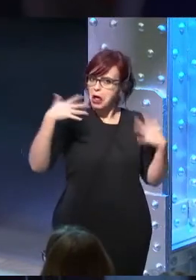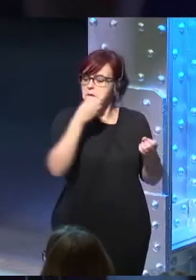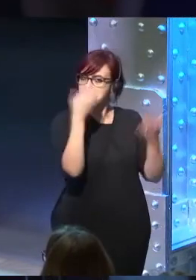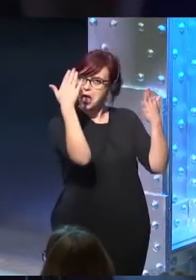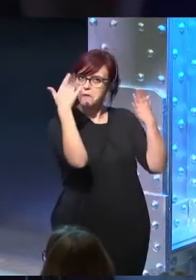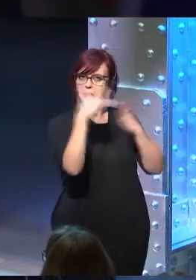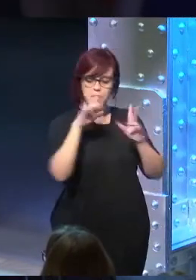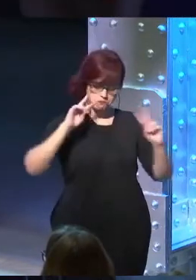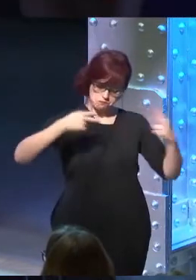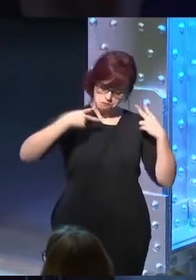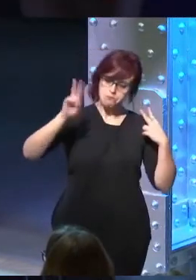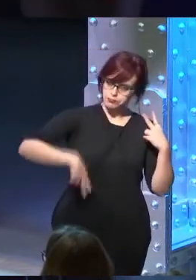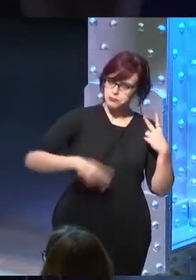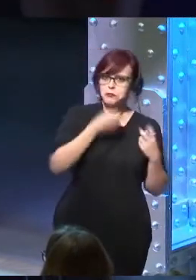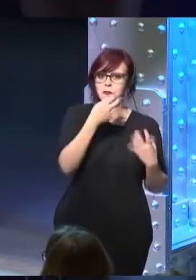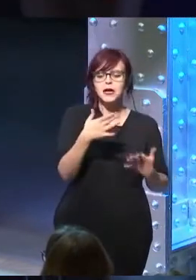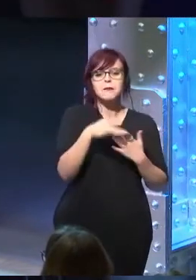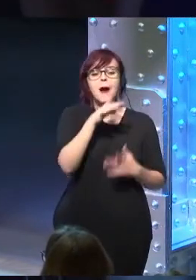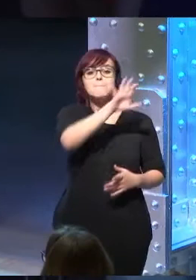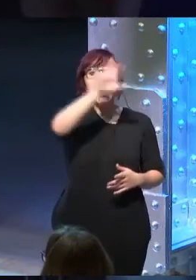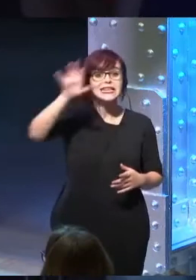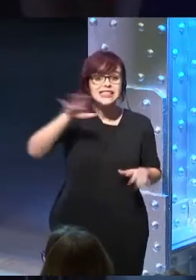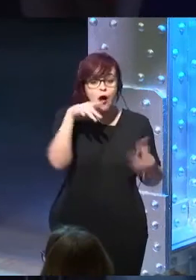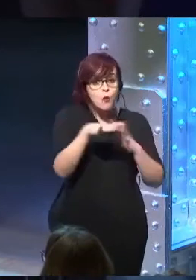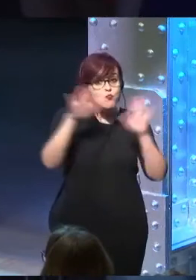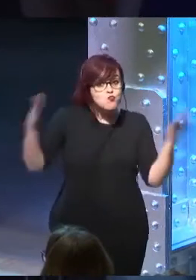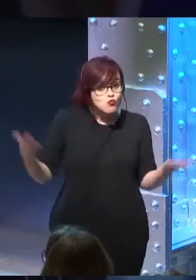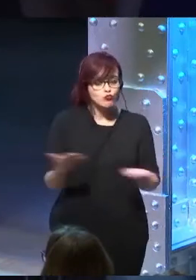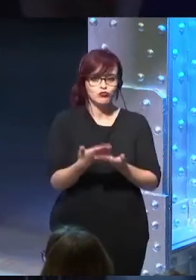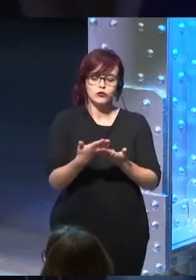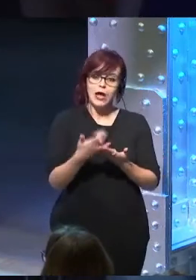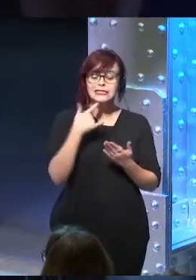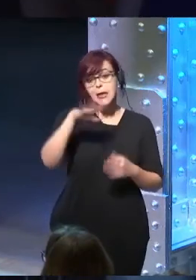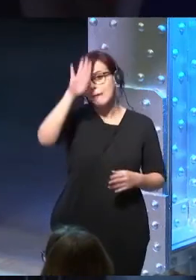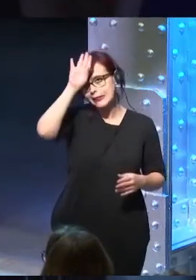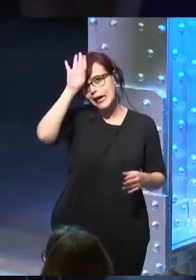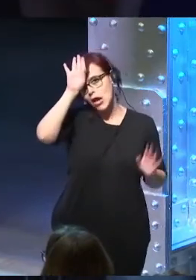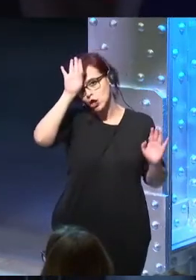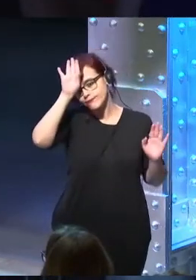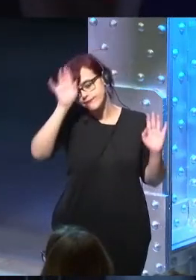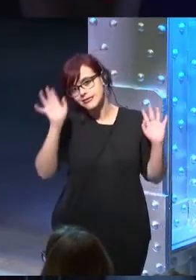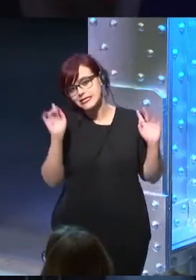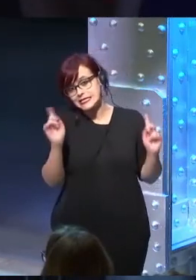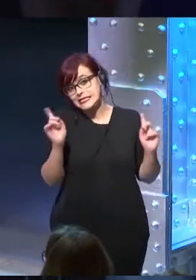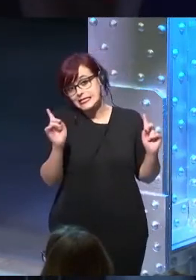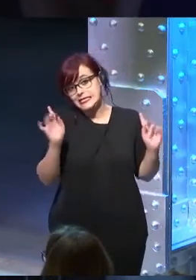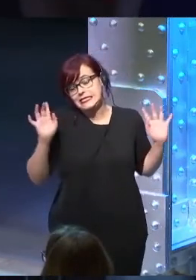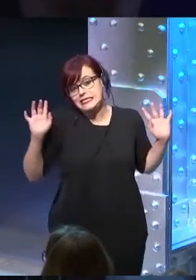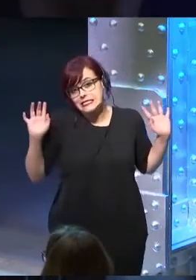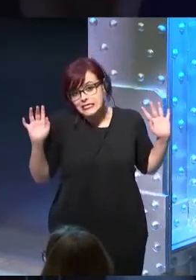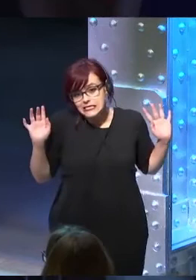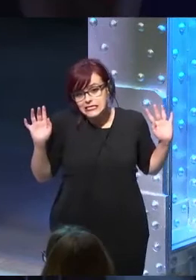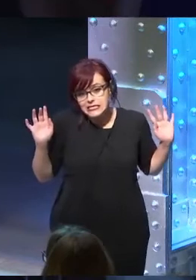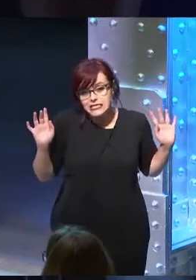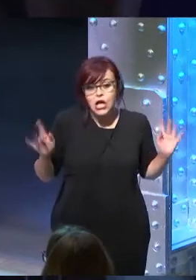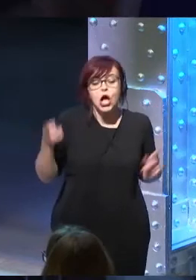There is now no country in the world, apart from the Vatican City. I'm not quite sure how many women